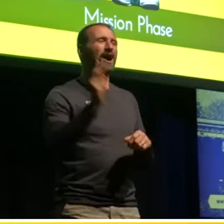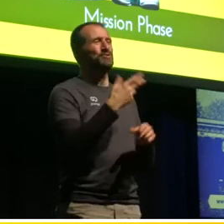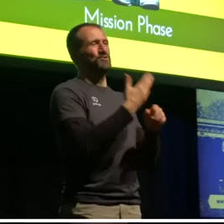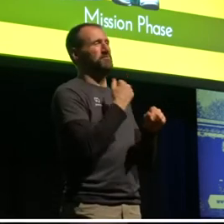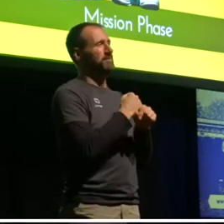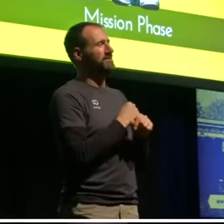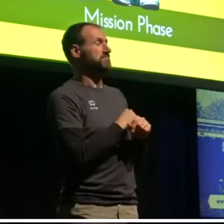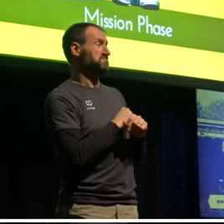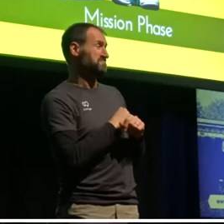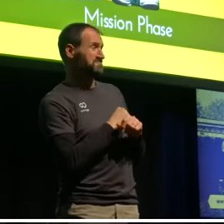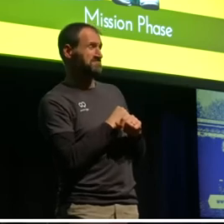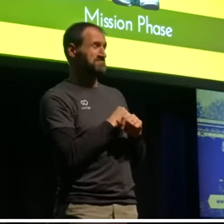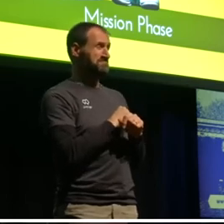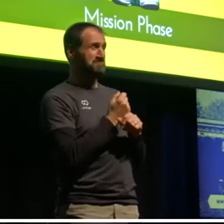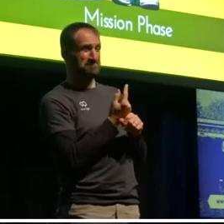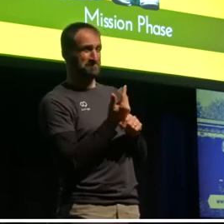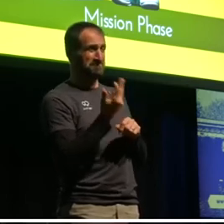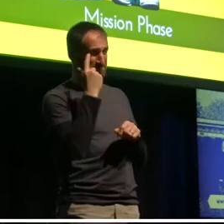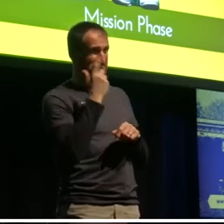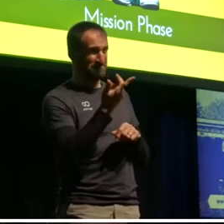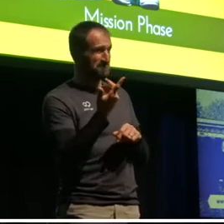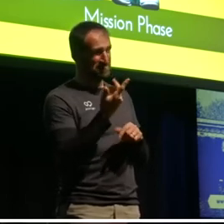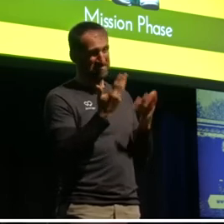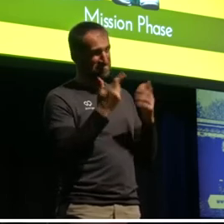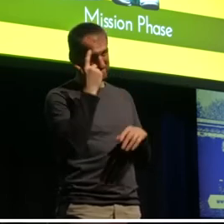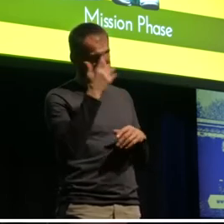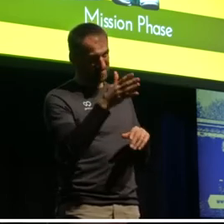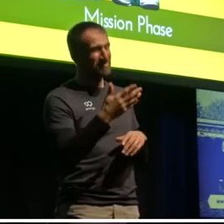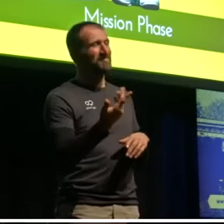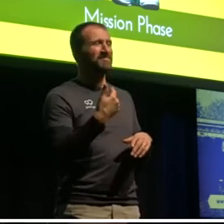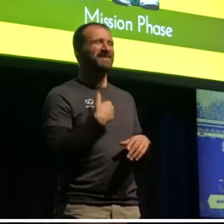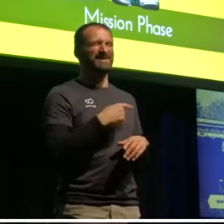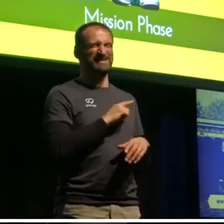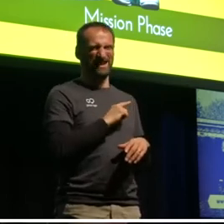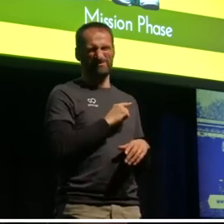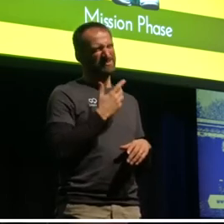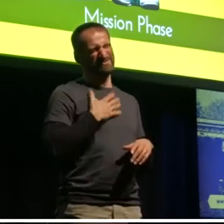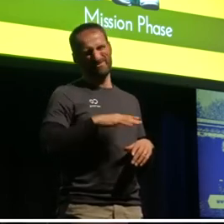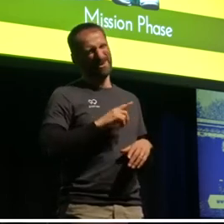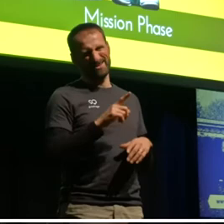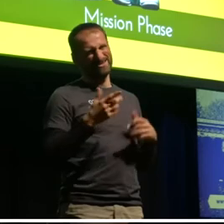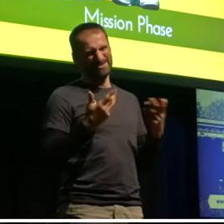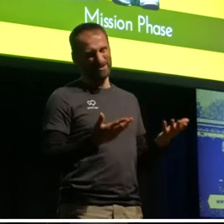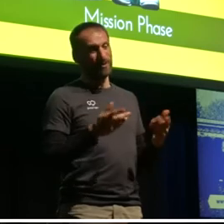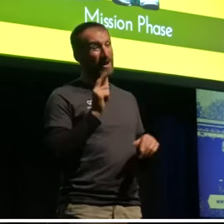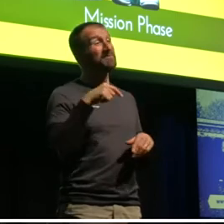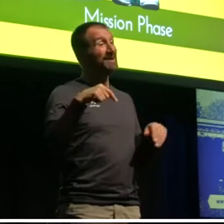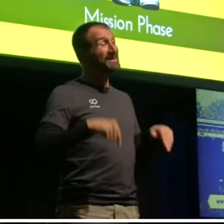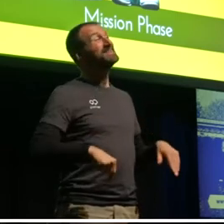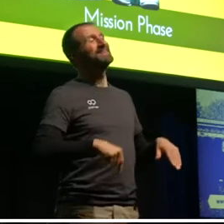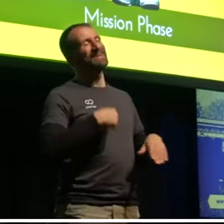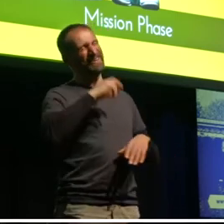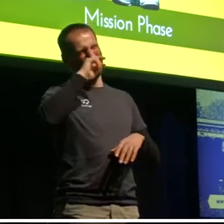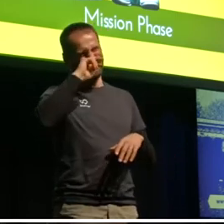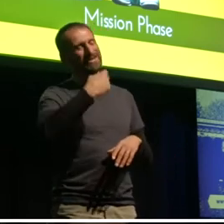Maybe some. OK, maybe you know those. Or I don't like that in person, but here on stage, at least I try to help